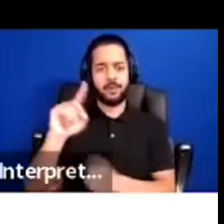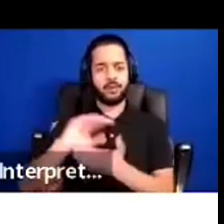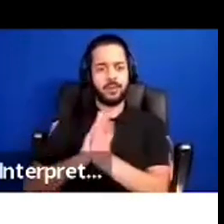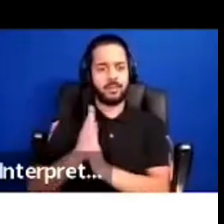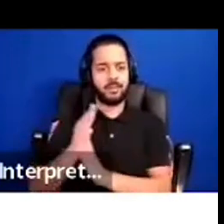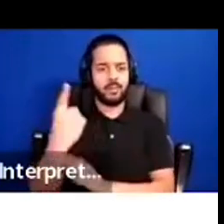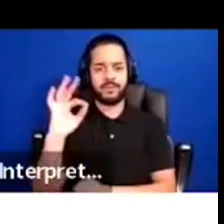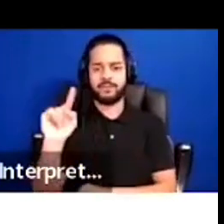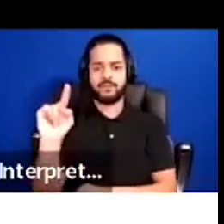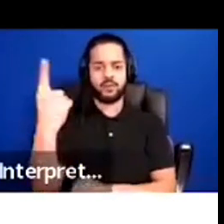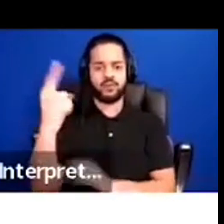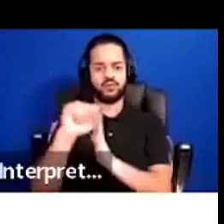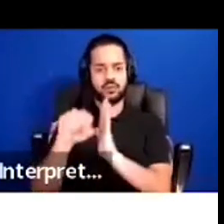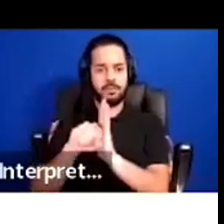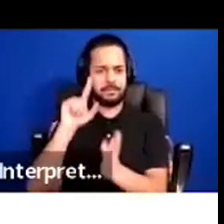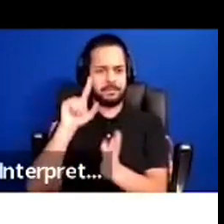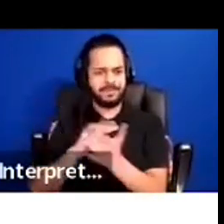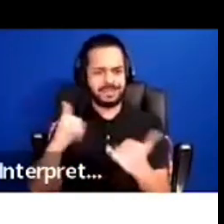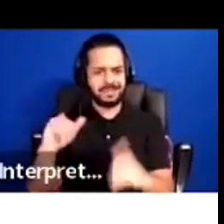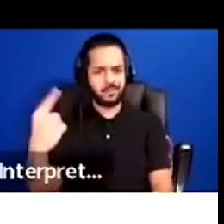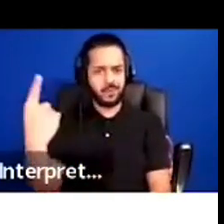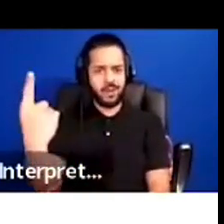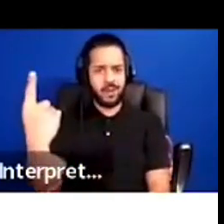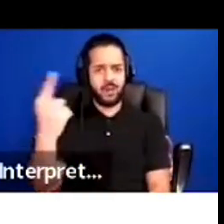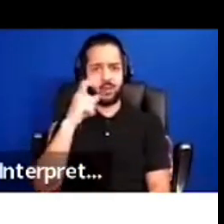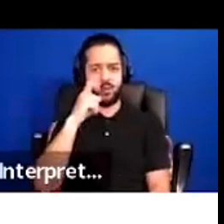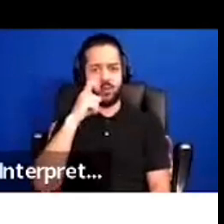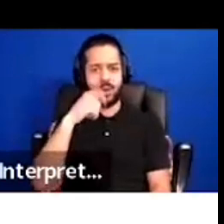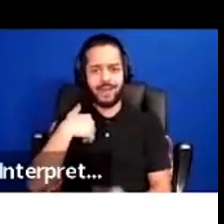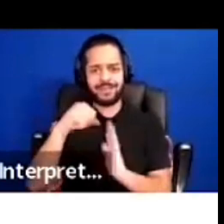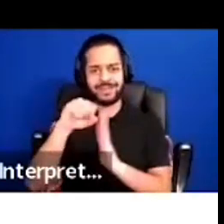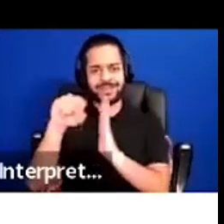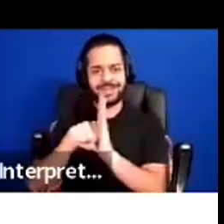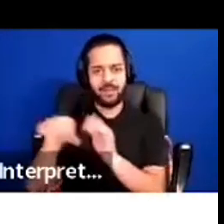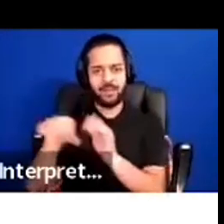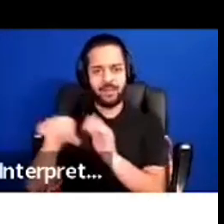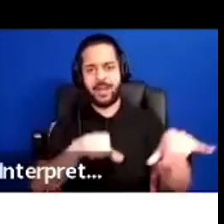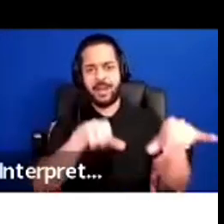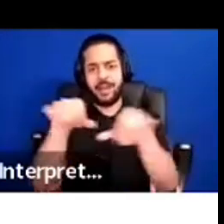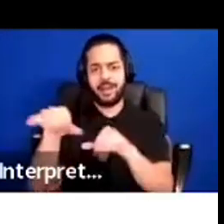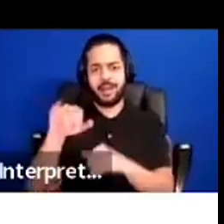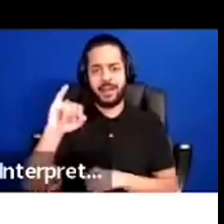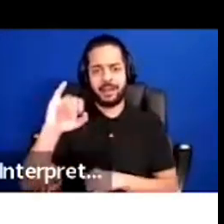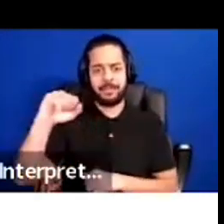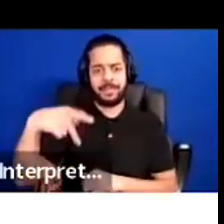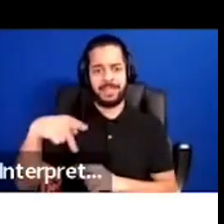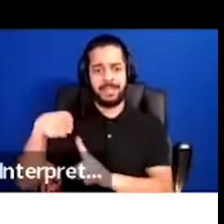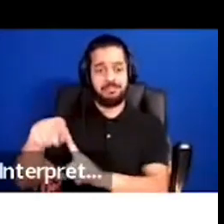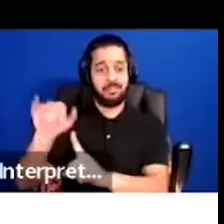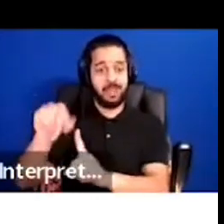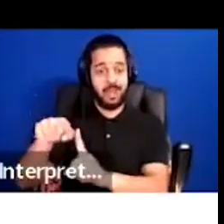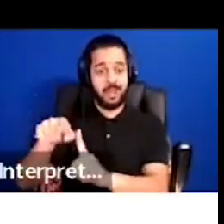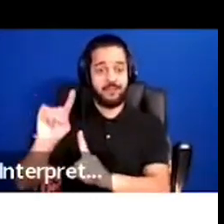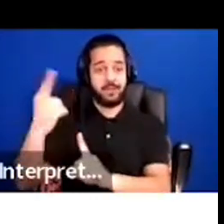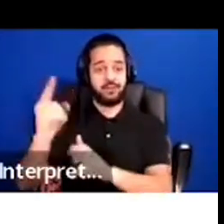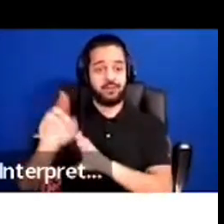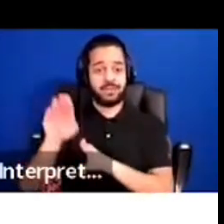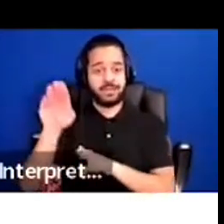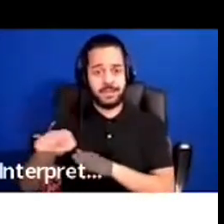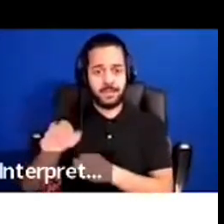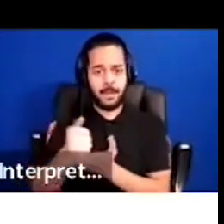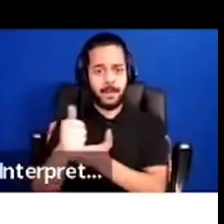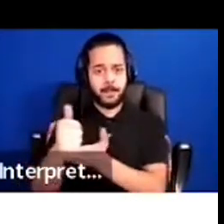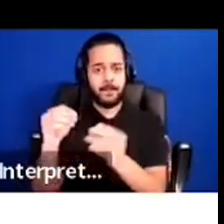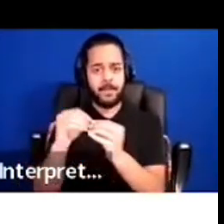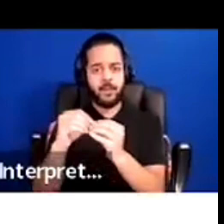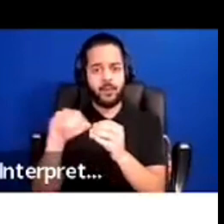I think maybe still the only state to have a statewide IEP. I think that brought a huge level of consistency